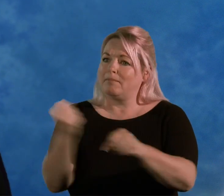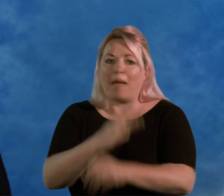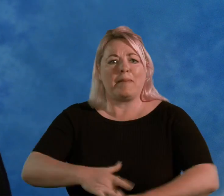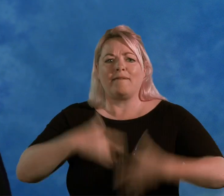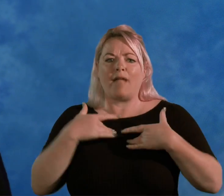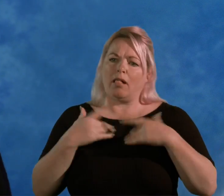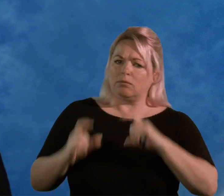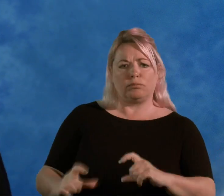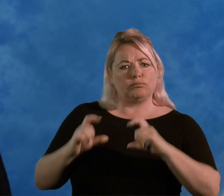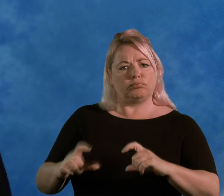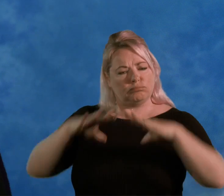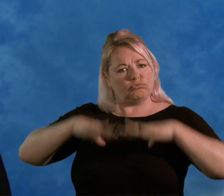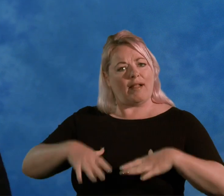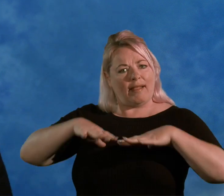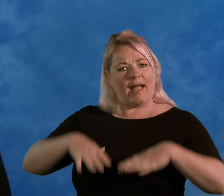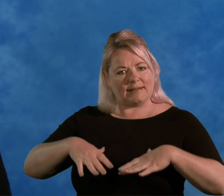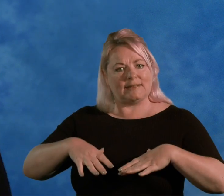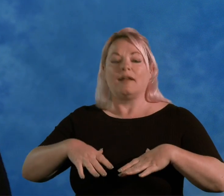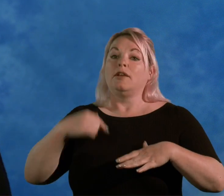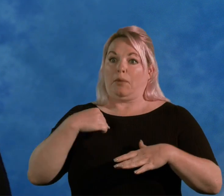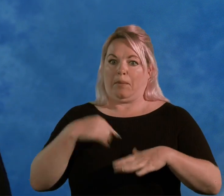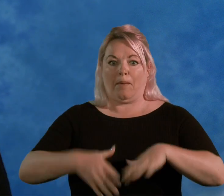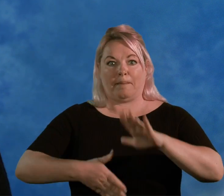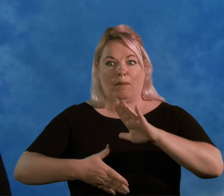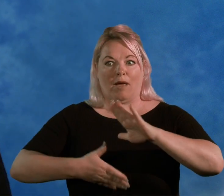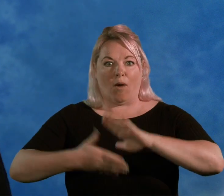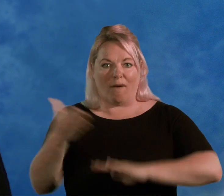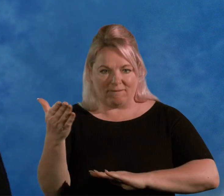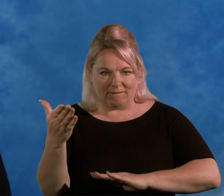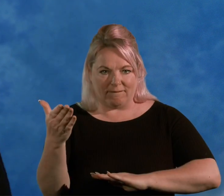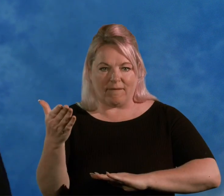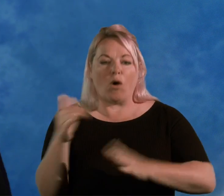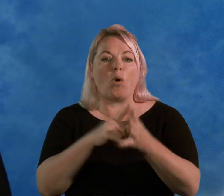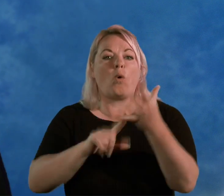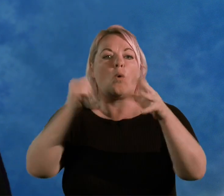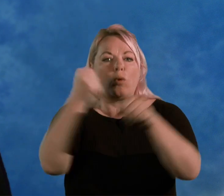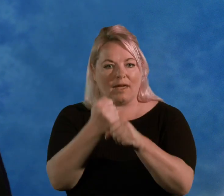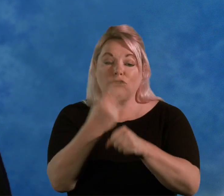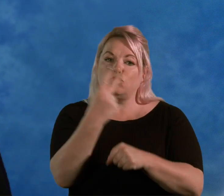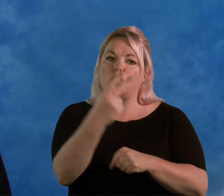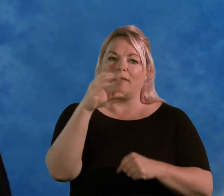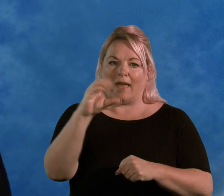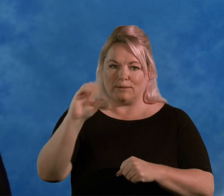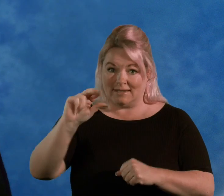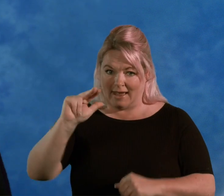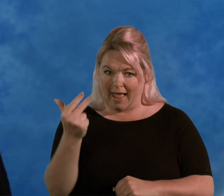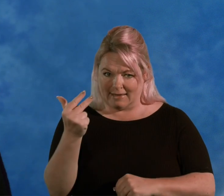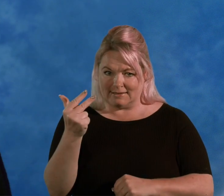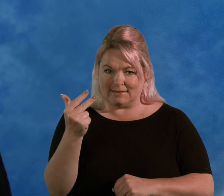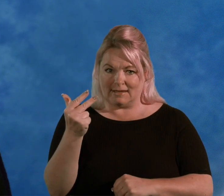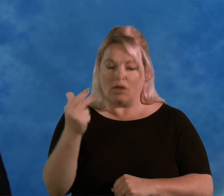at my ease, really. And anyway, off I went in August 2008